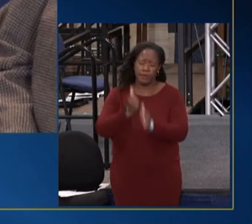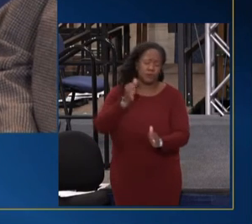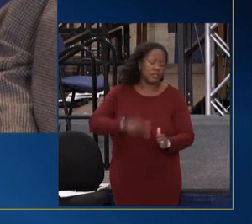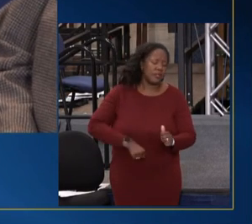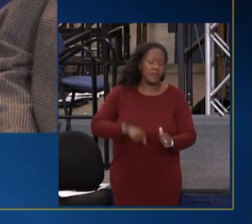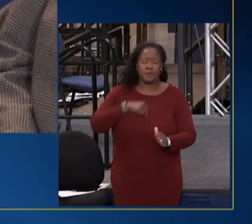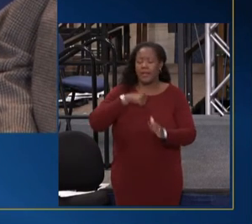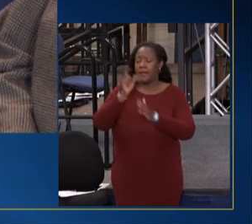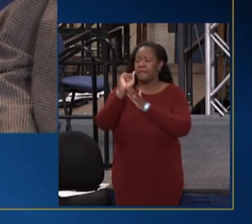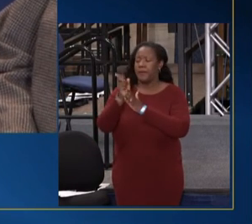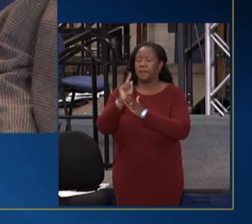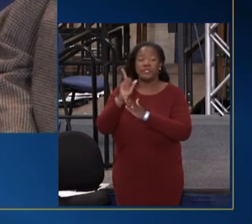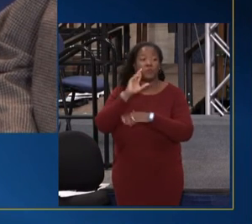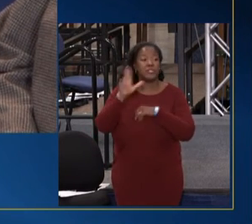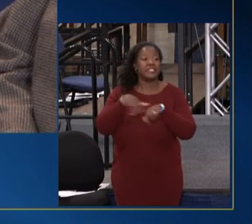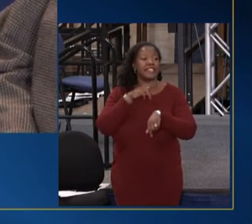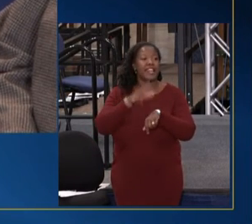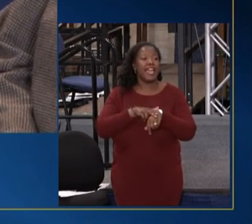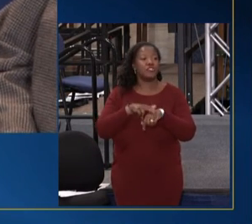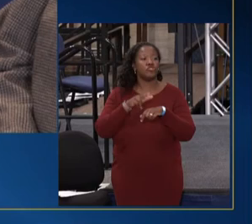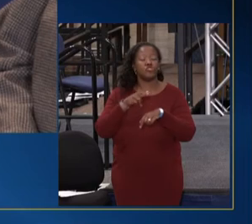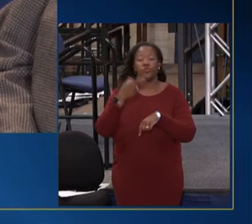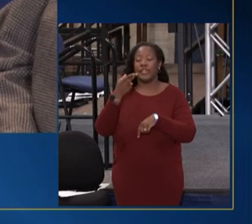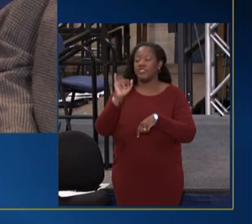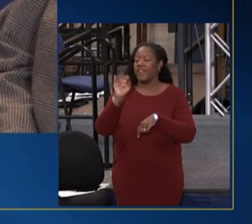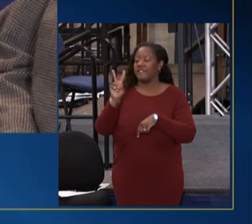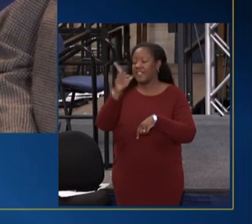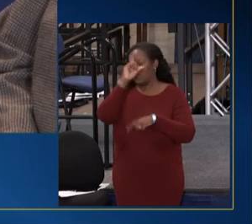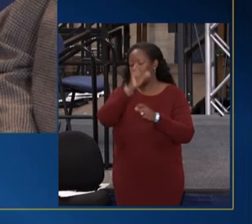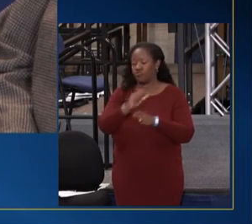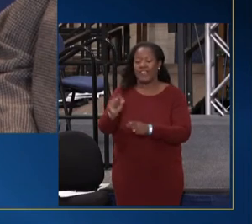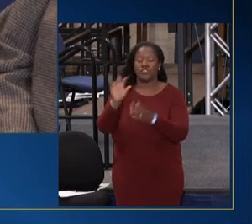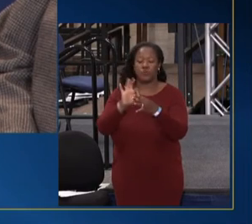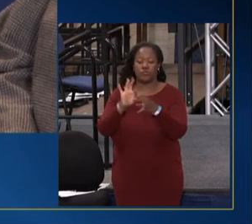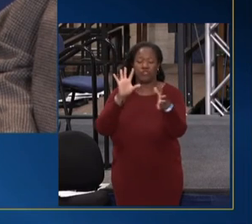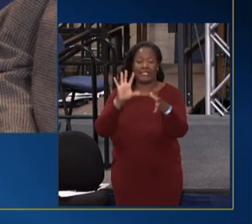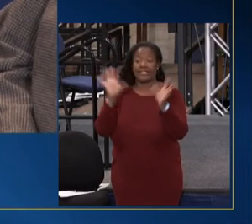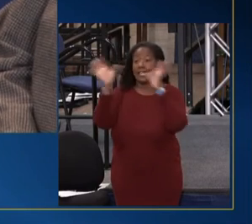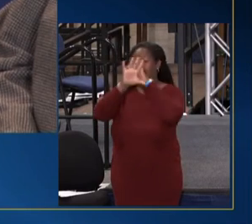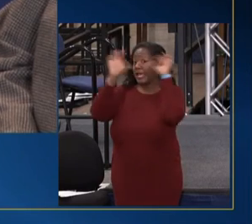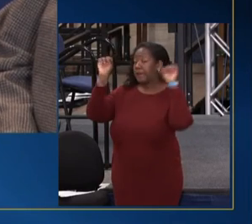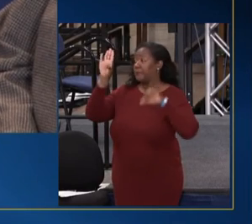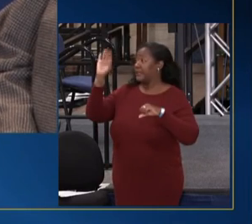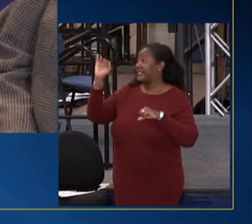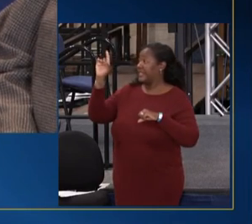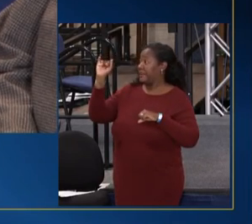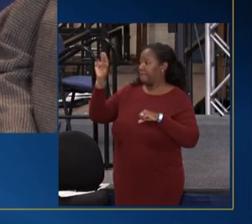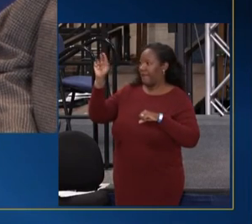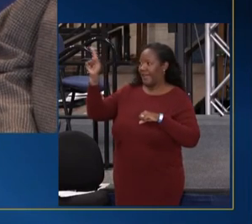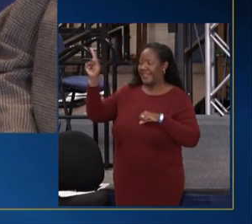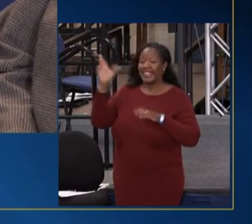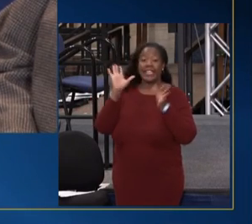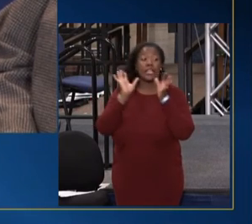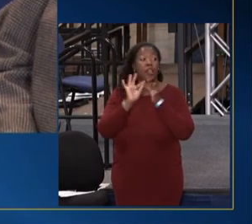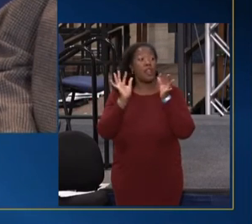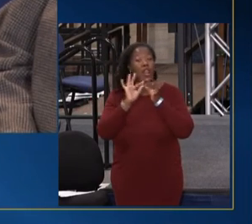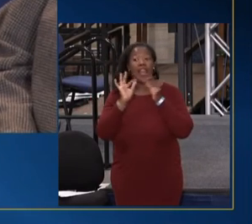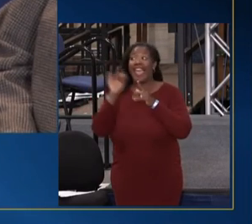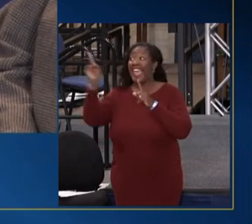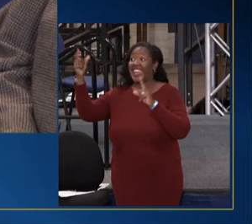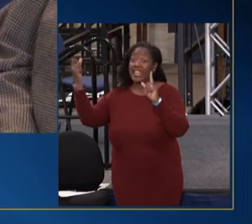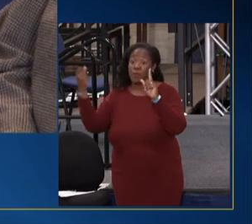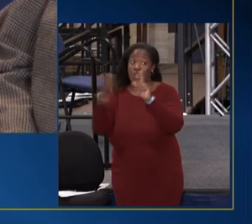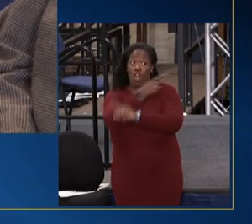when the release of the National HIV/AIDS Strategy took place, and President Biden talked about, and he went off script, which is